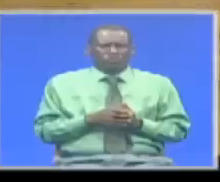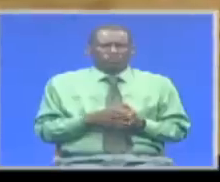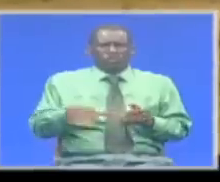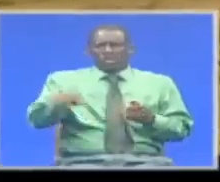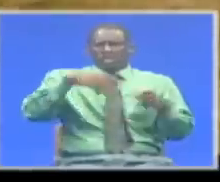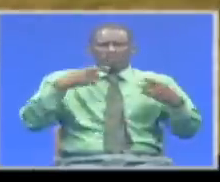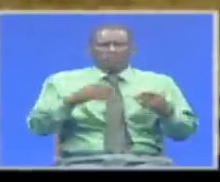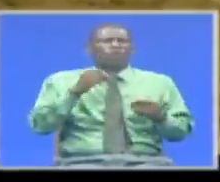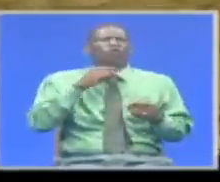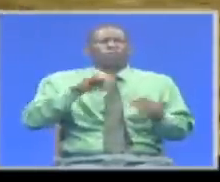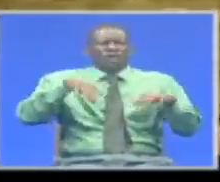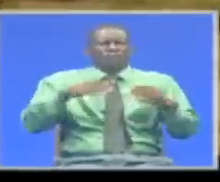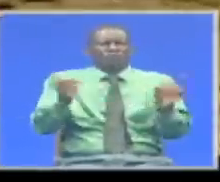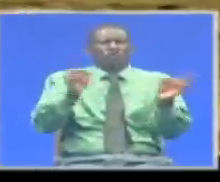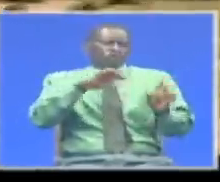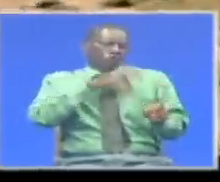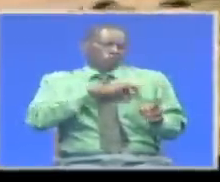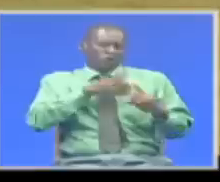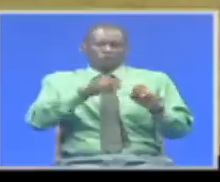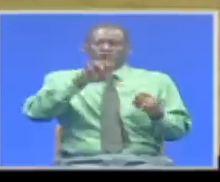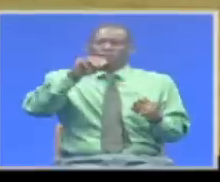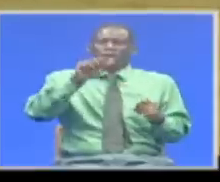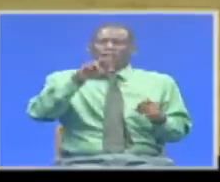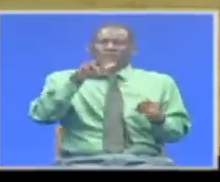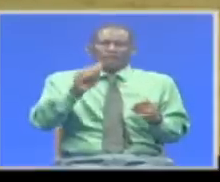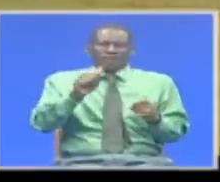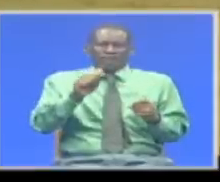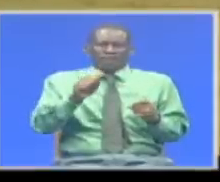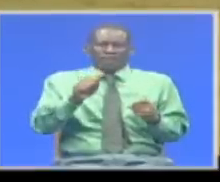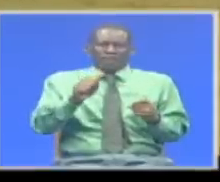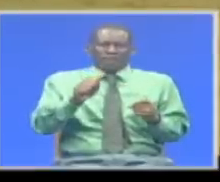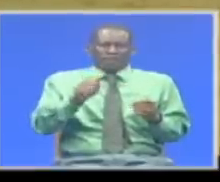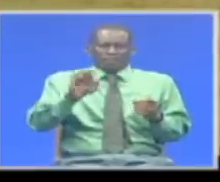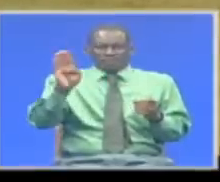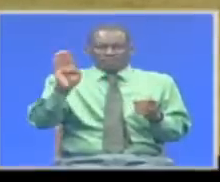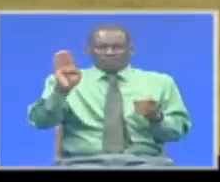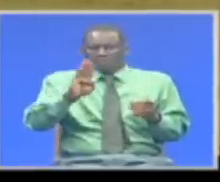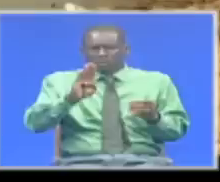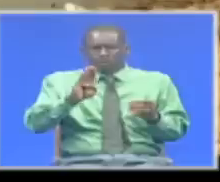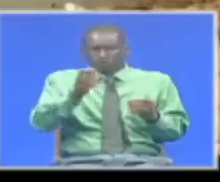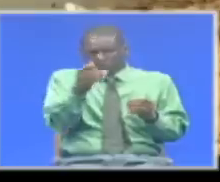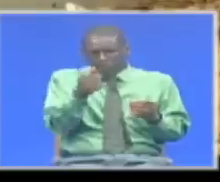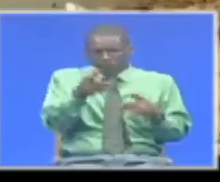Residents who complain about not benefiting from the Mara billions have resorted to charcoal burning and farming.